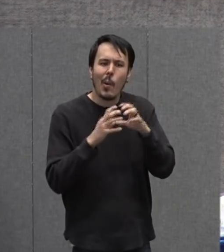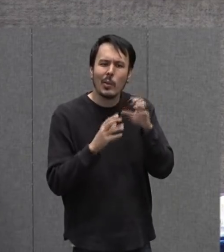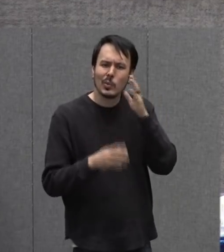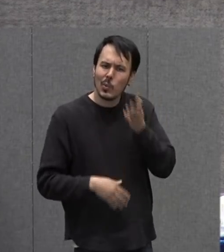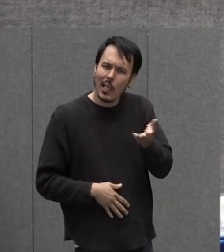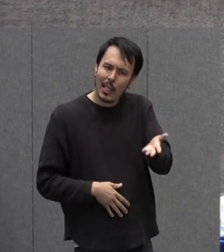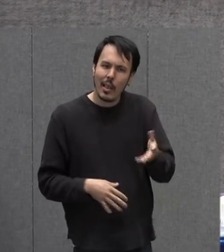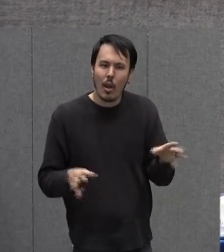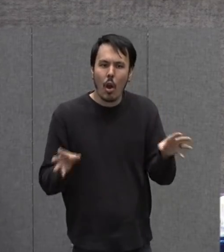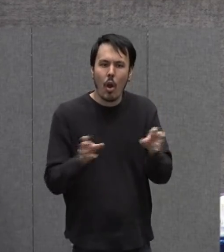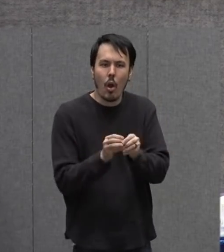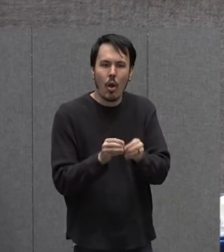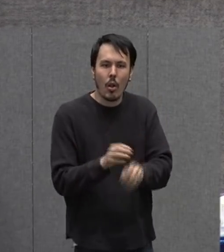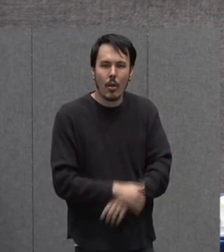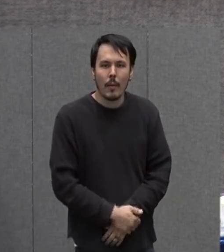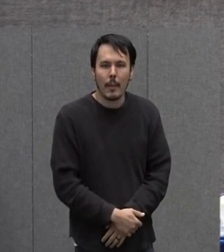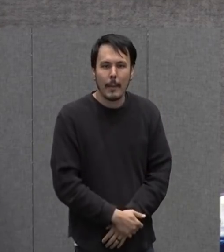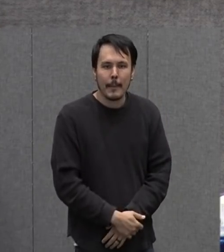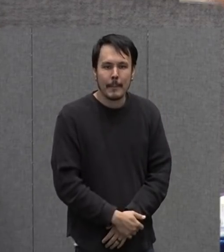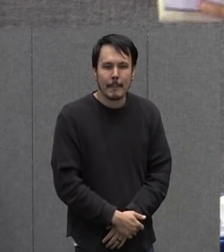all?